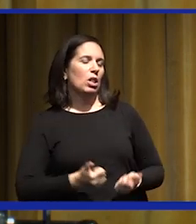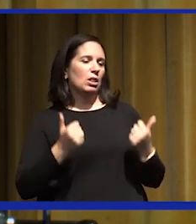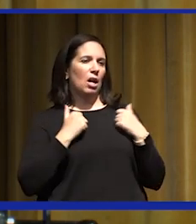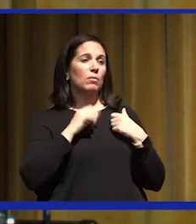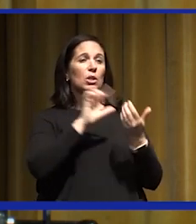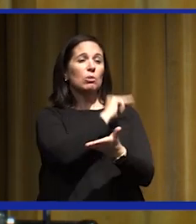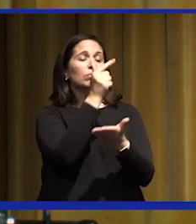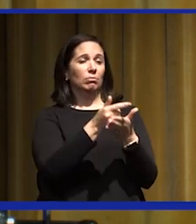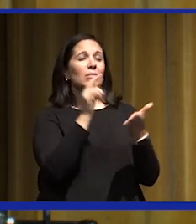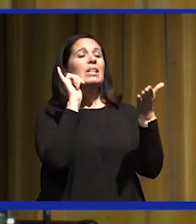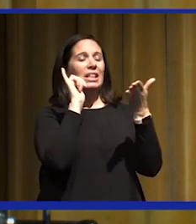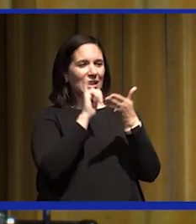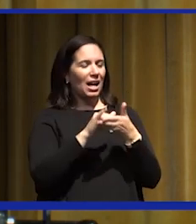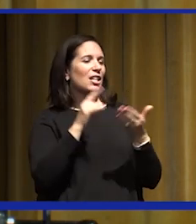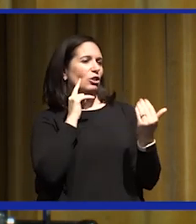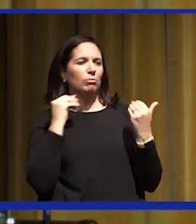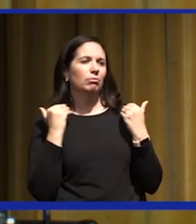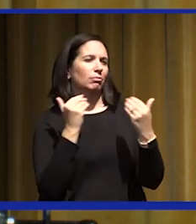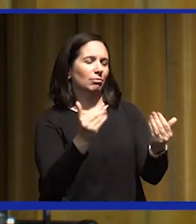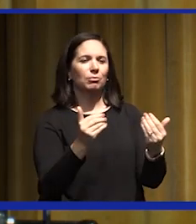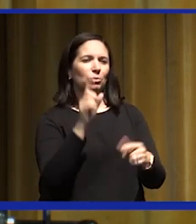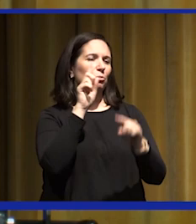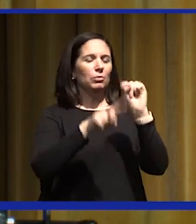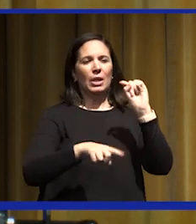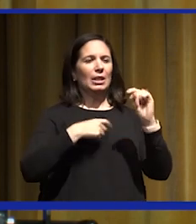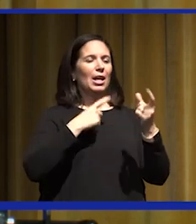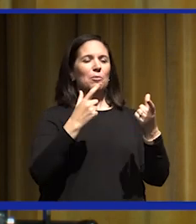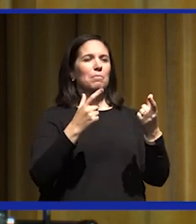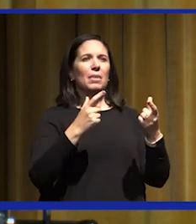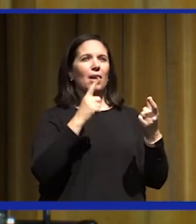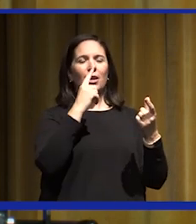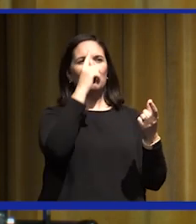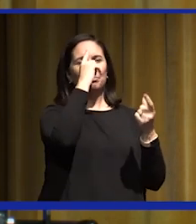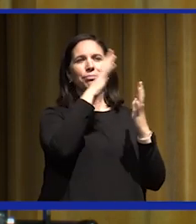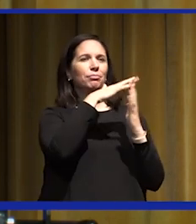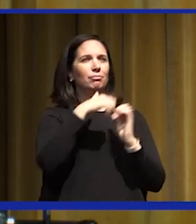of passage, and we cannot be intimidated by the current circumstances.